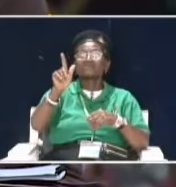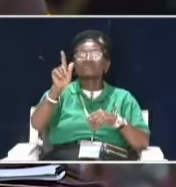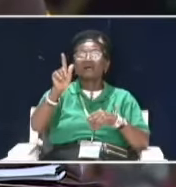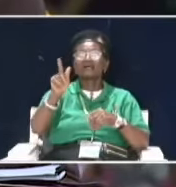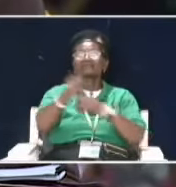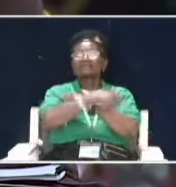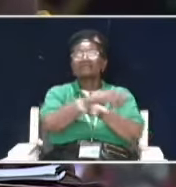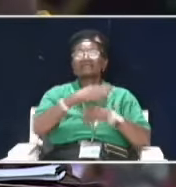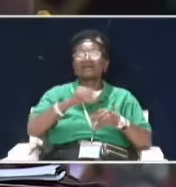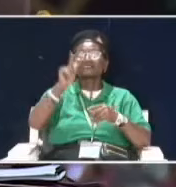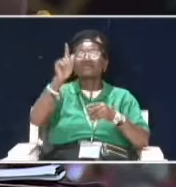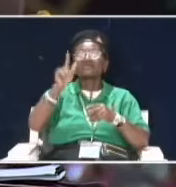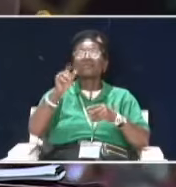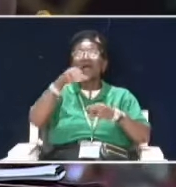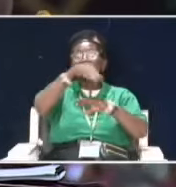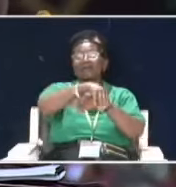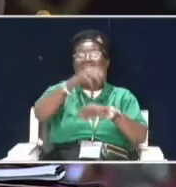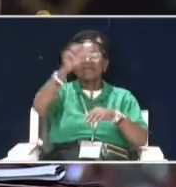21 nights.